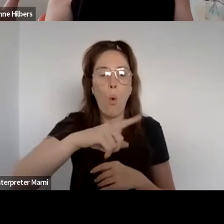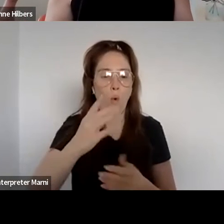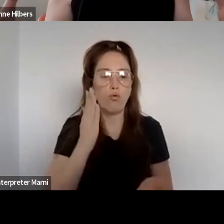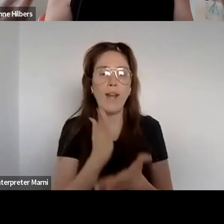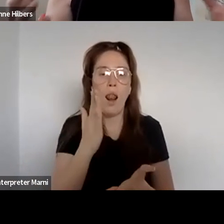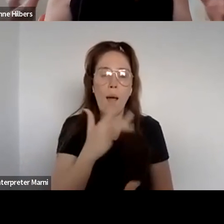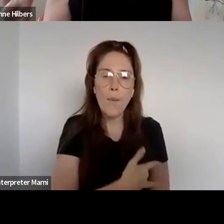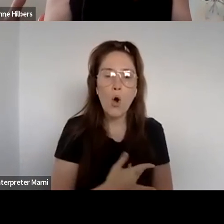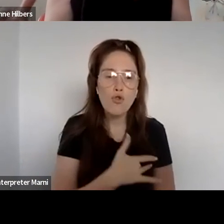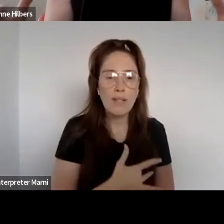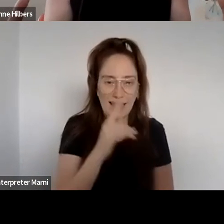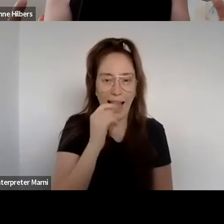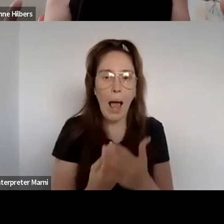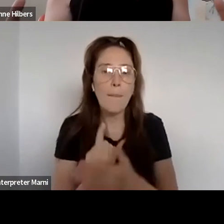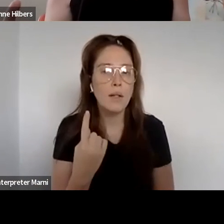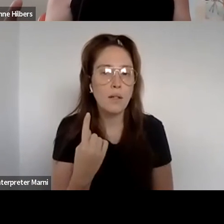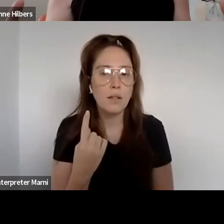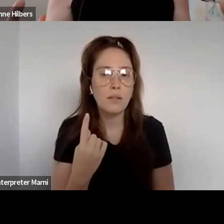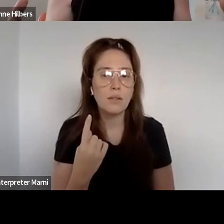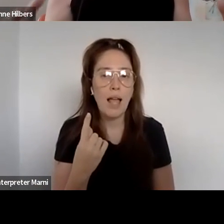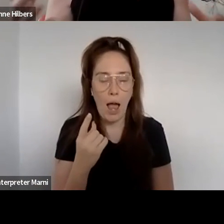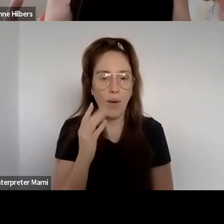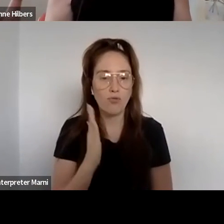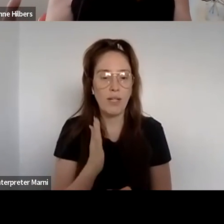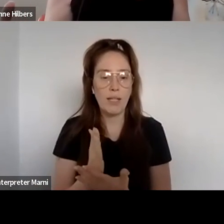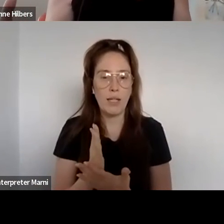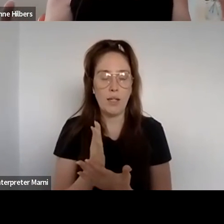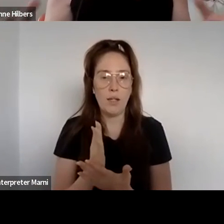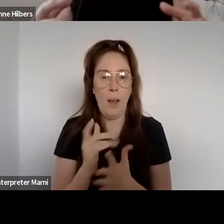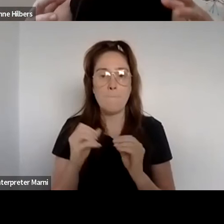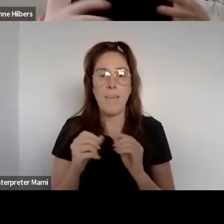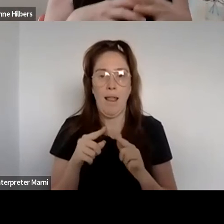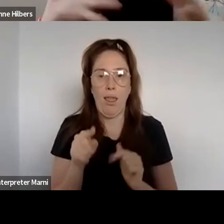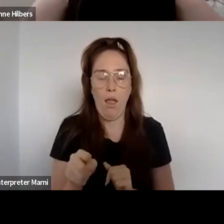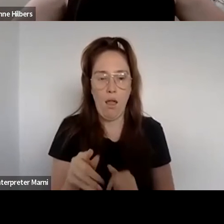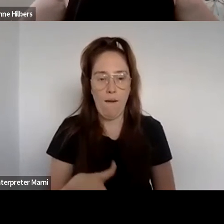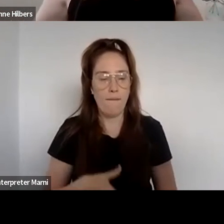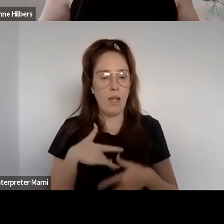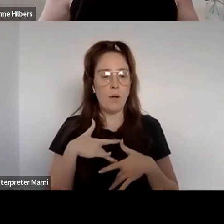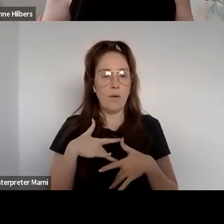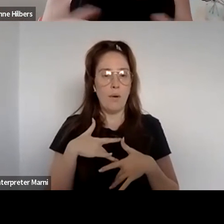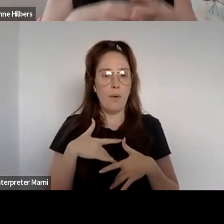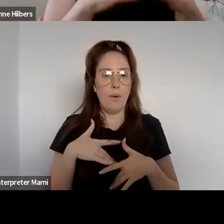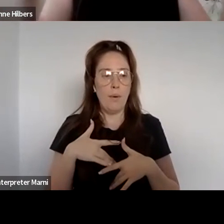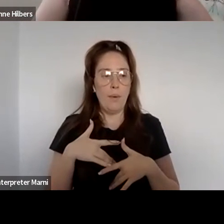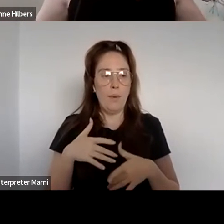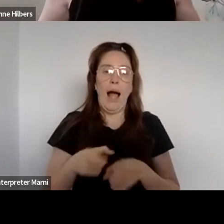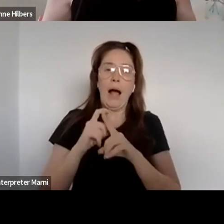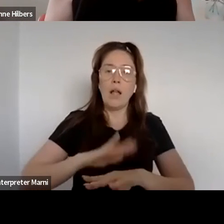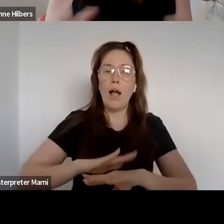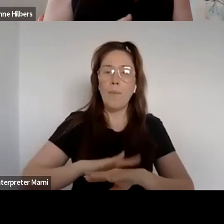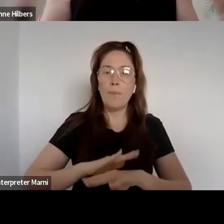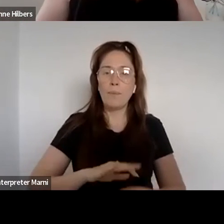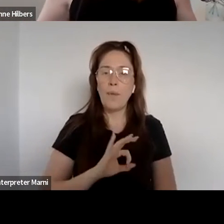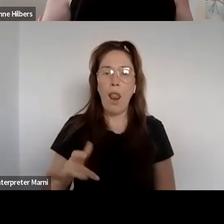authenticity can be there, and that we can be present with the difficulty, because life is everything, and it's certainly